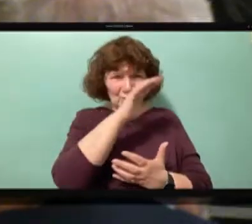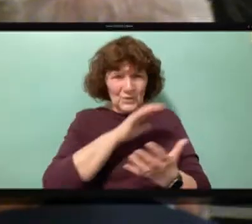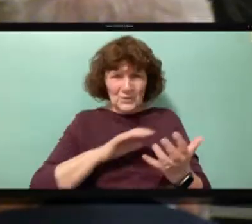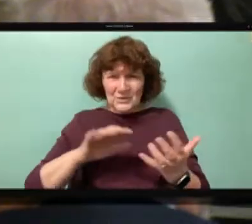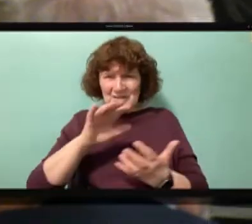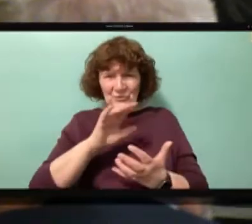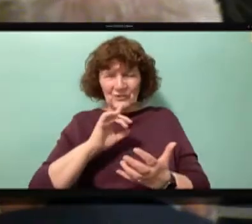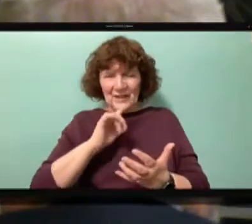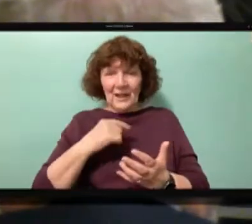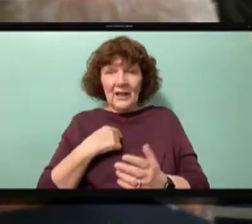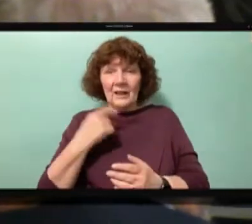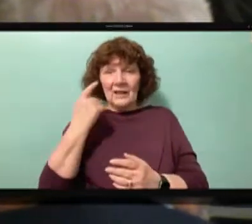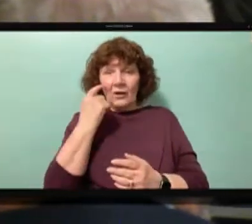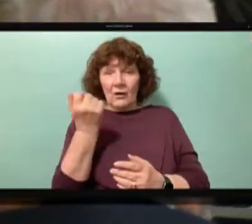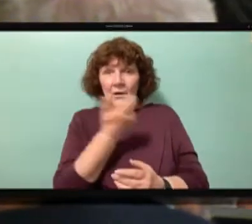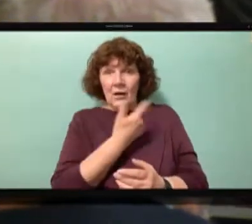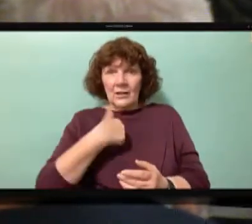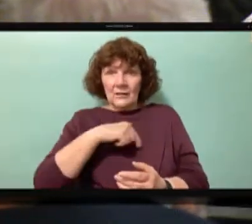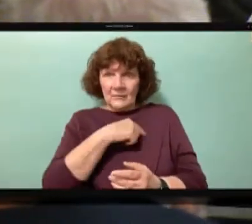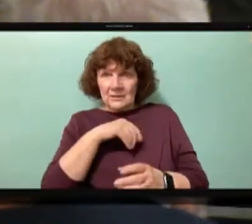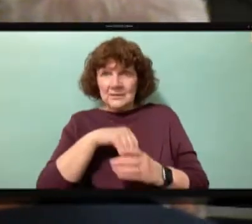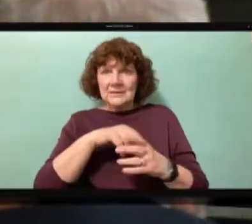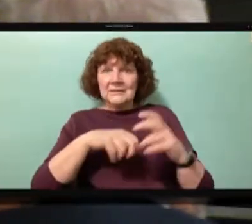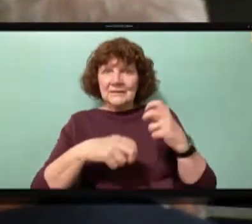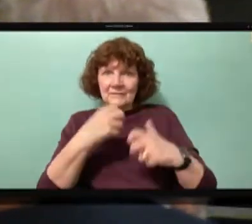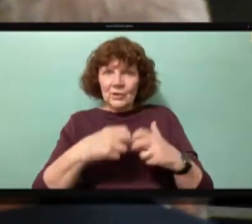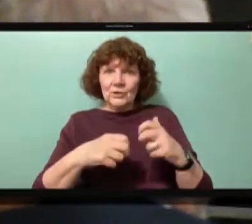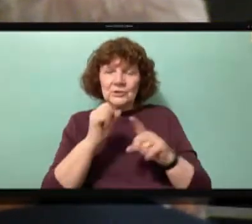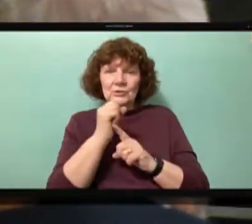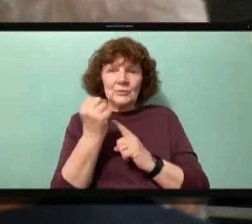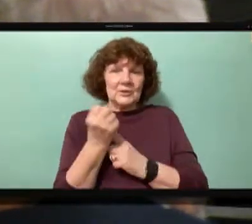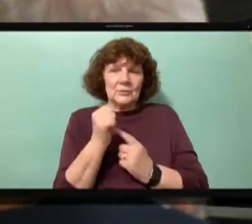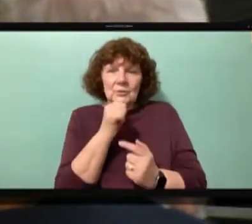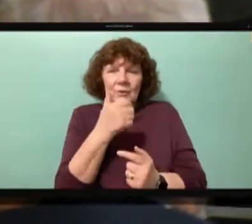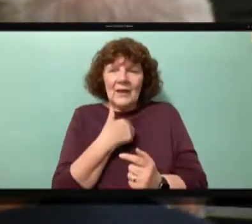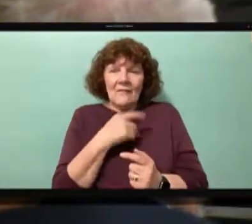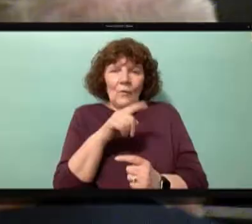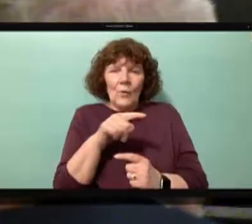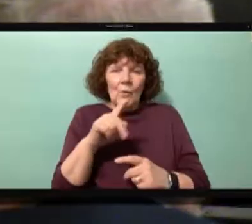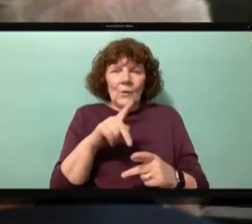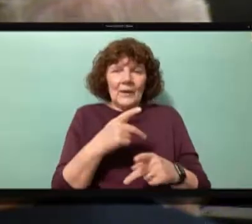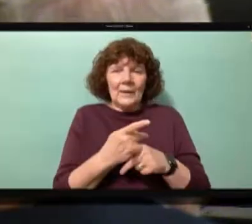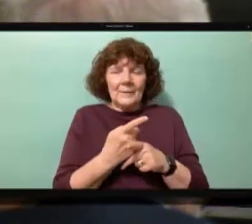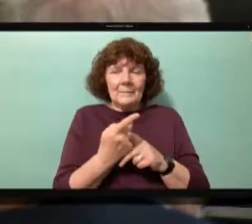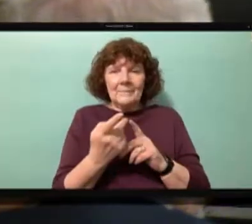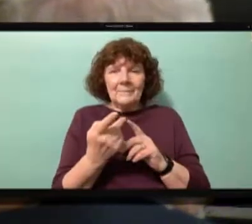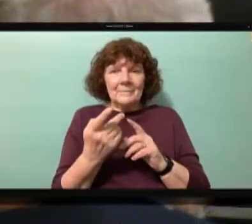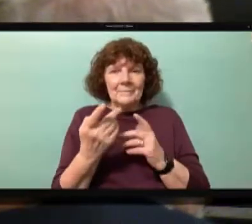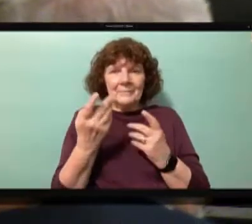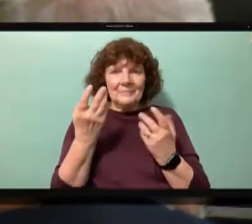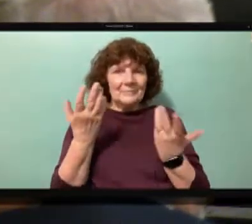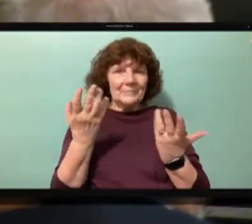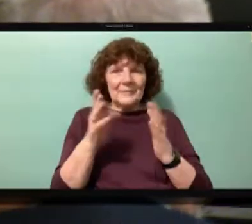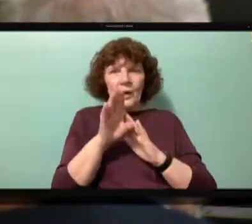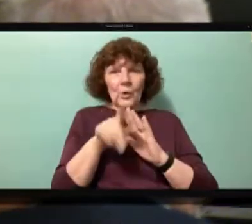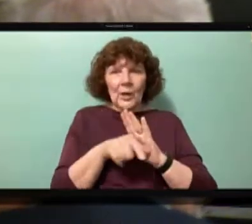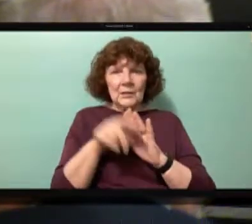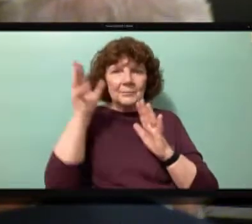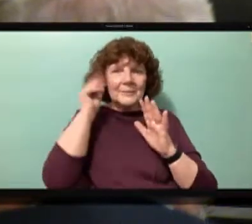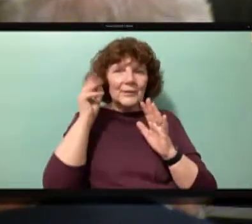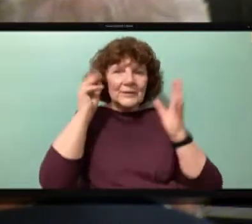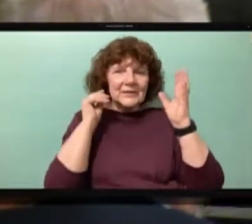put in a really difficult situation not having those kinds of backgrounds. I mean, and it's challenging, you know. And so I